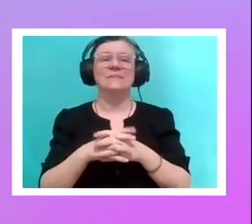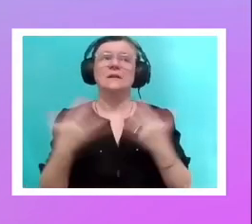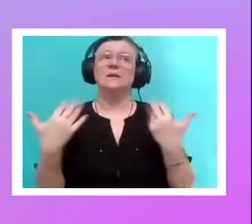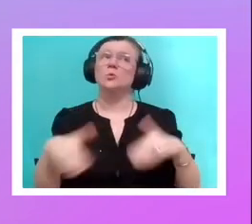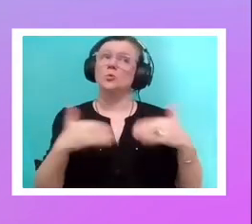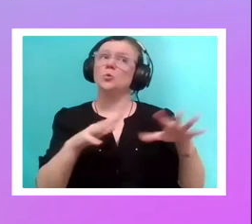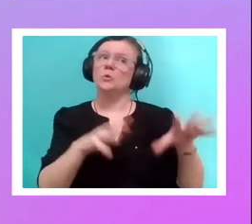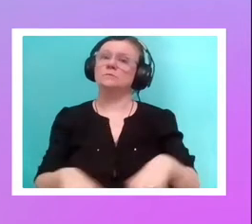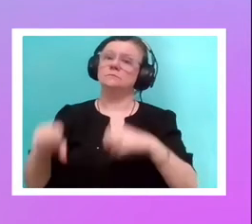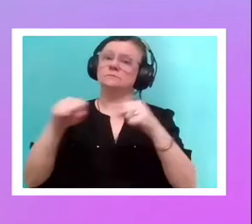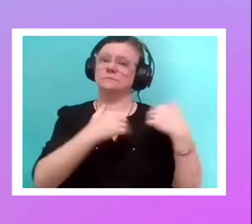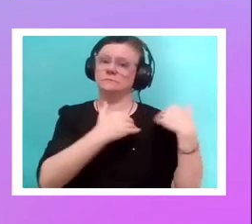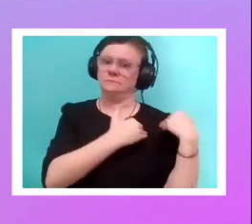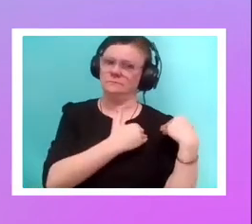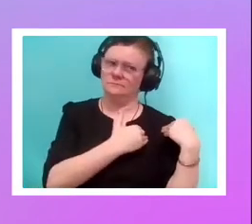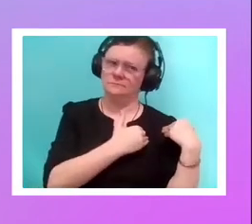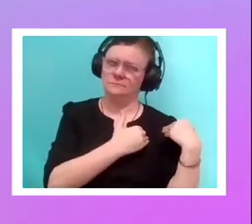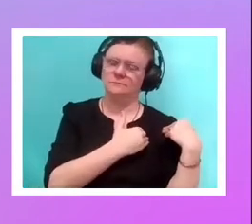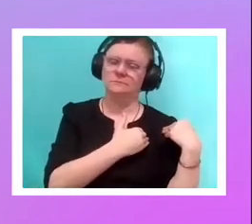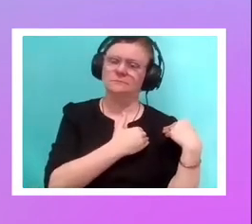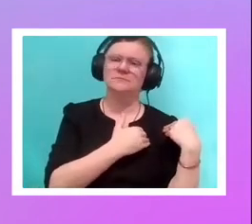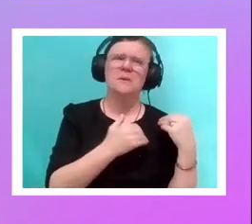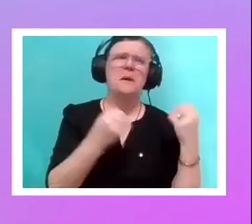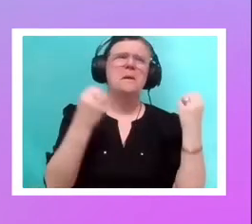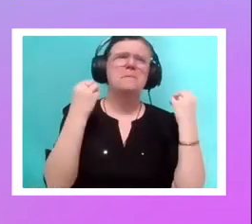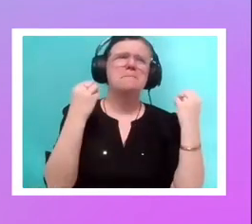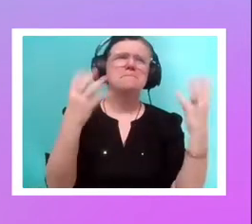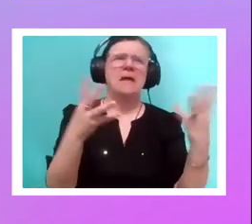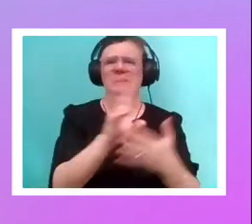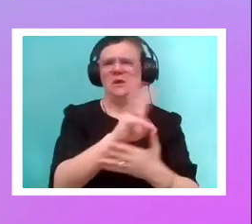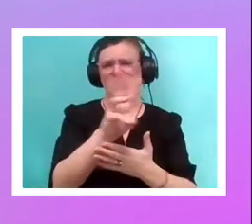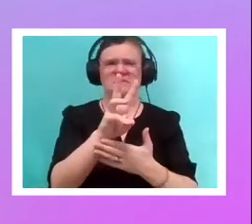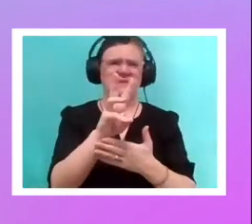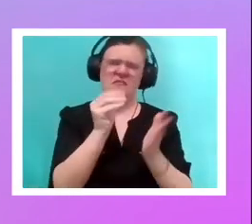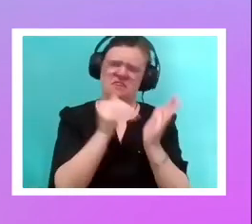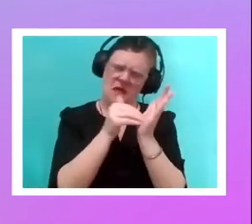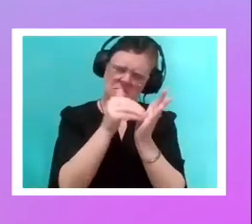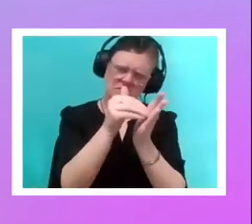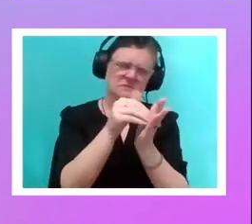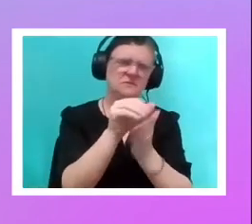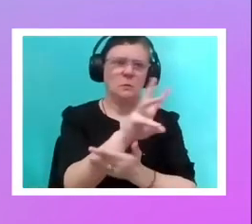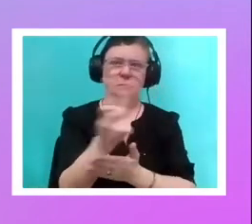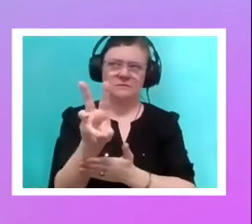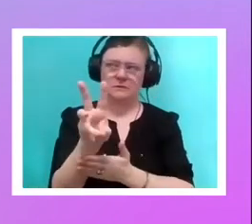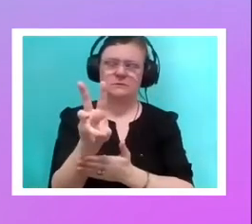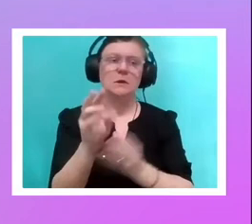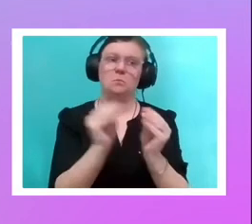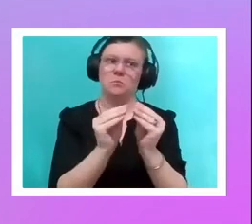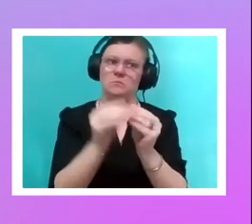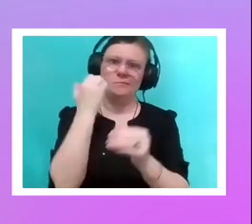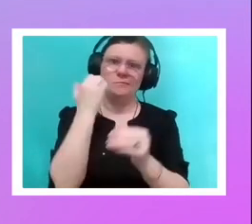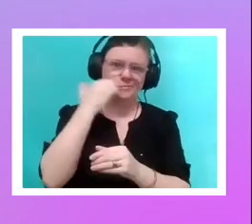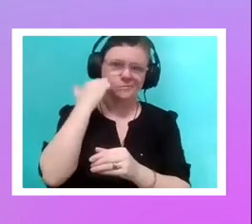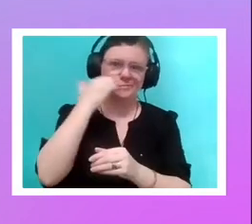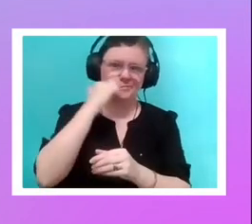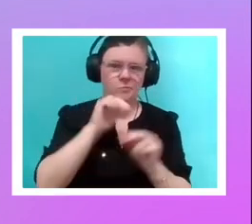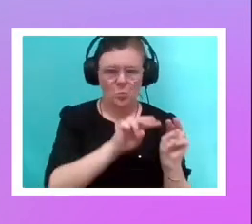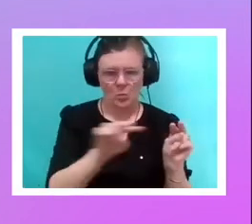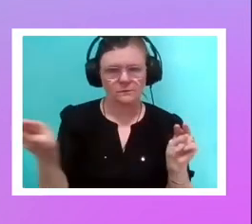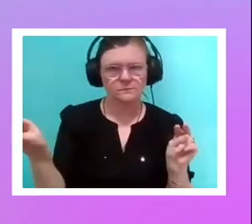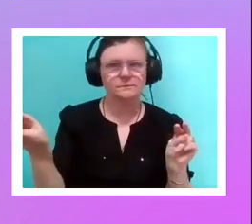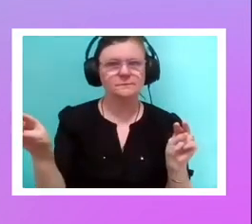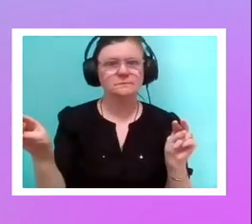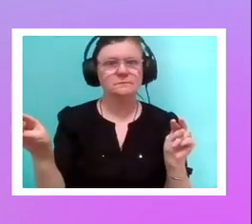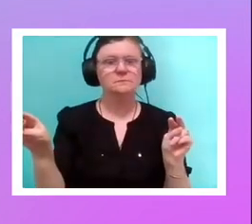We've identified tens of thousands of public sector websites, and that keeps changing. Although many are